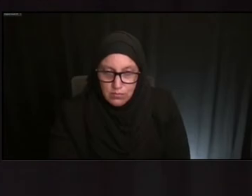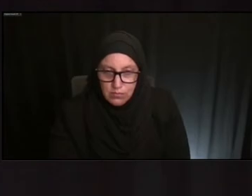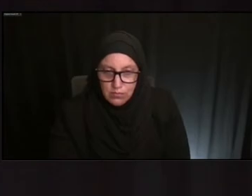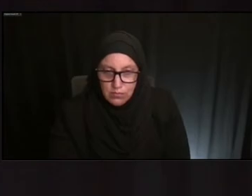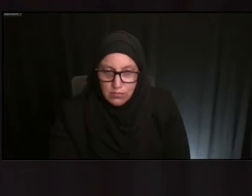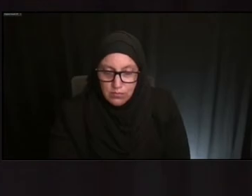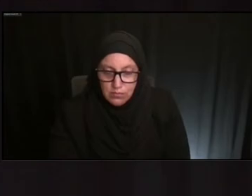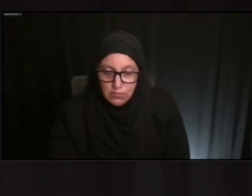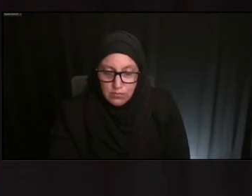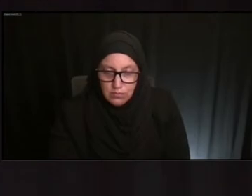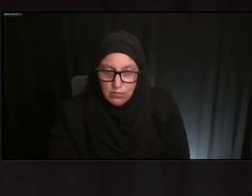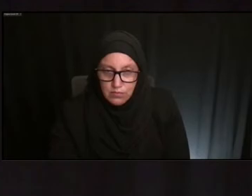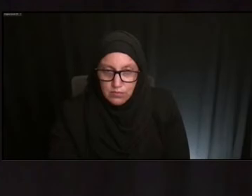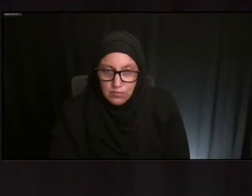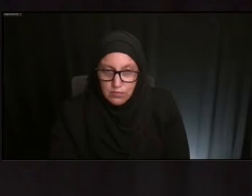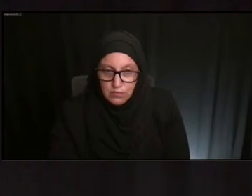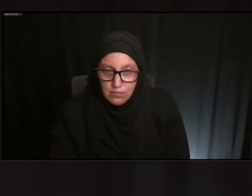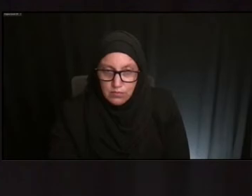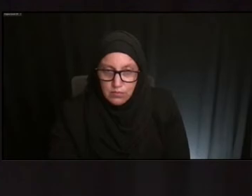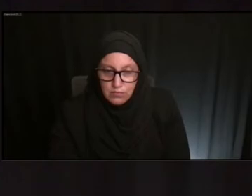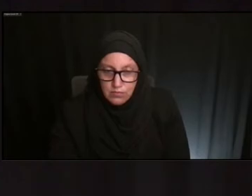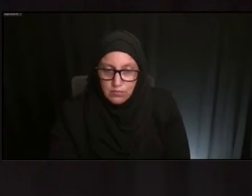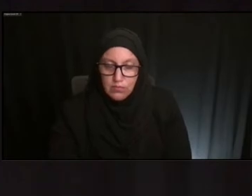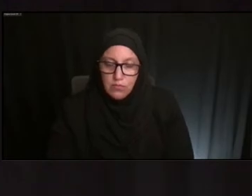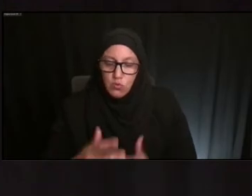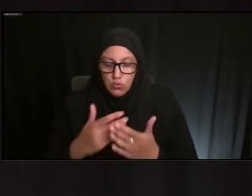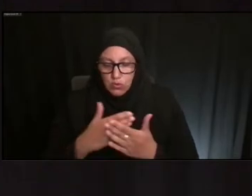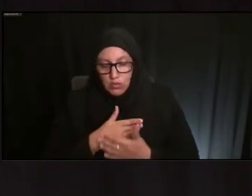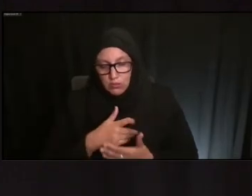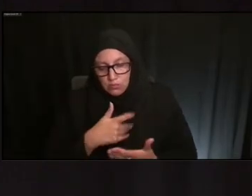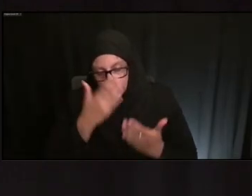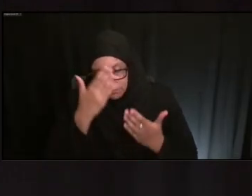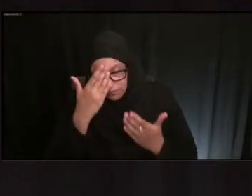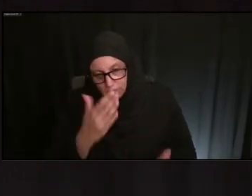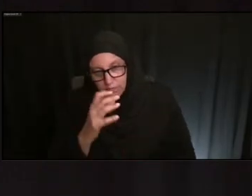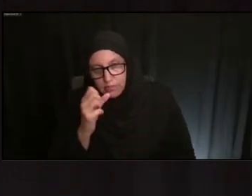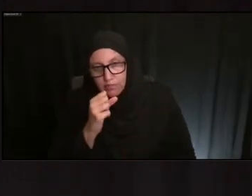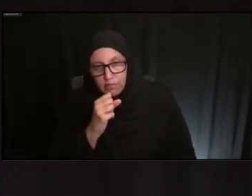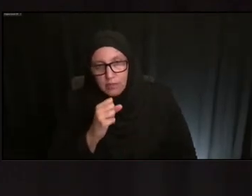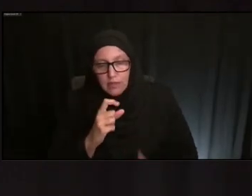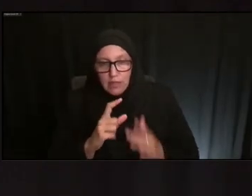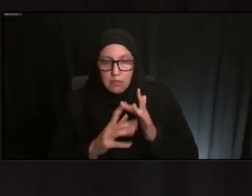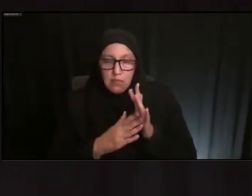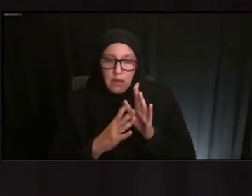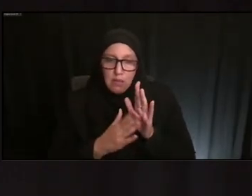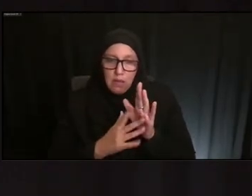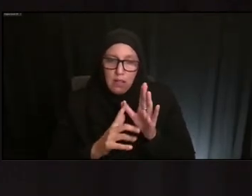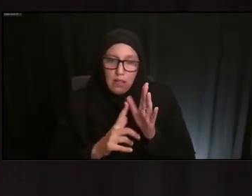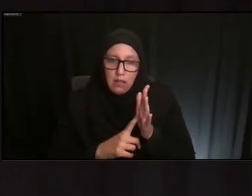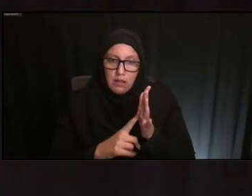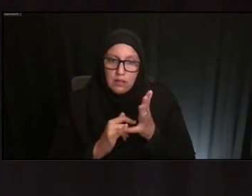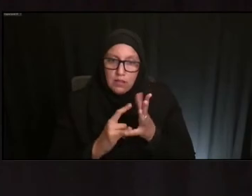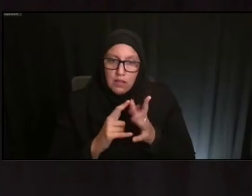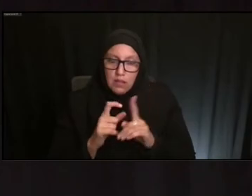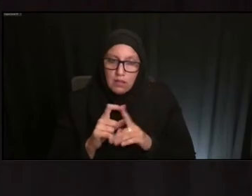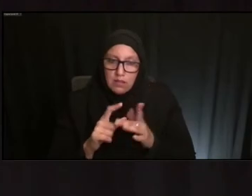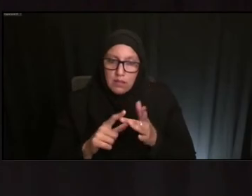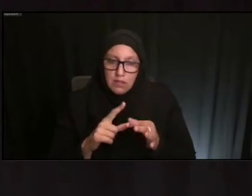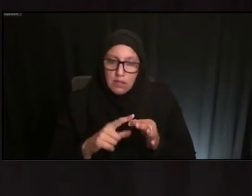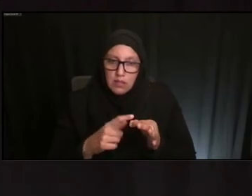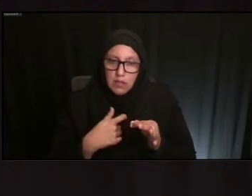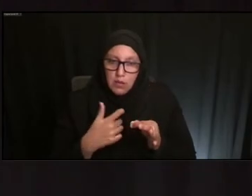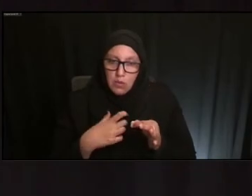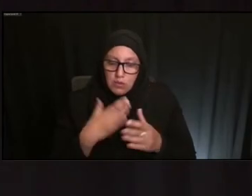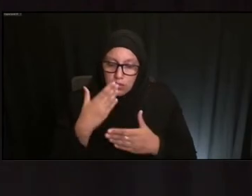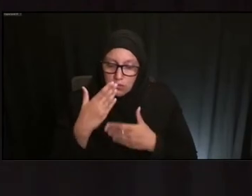Today is belong to Imam Sadiq, but I want to a little bit do rova about Bibi